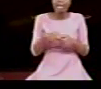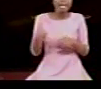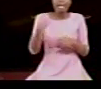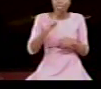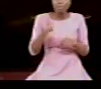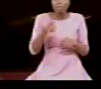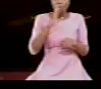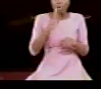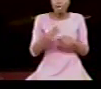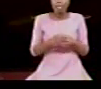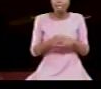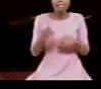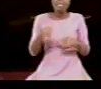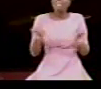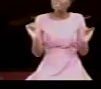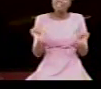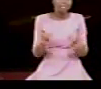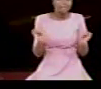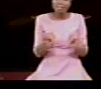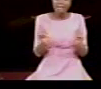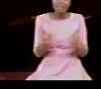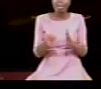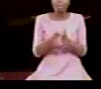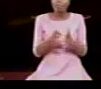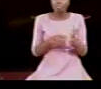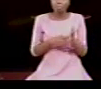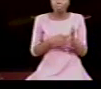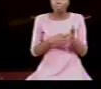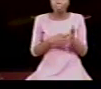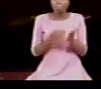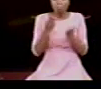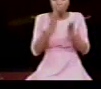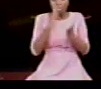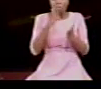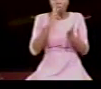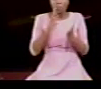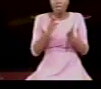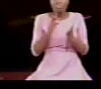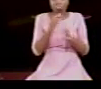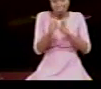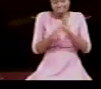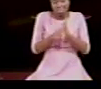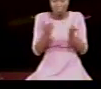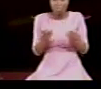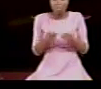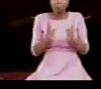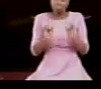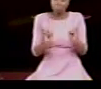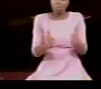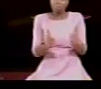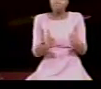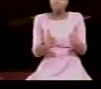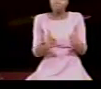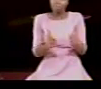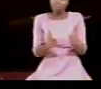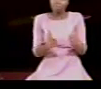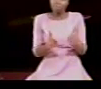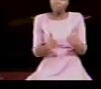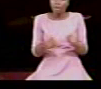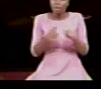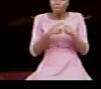Anywhere you are, the same rule guides. Maybe you are highly placed. That's all right, by God's grace. But